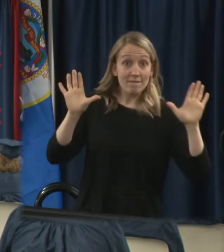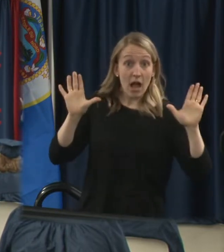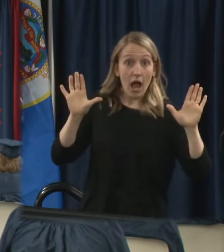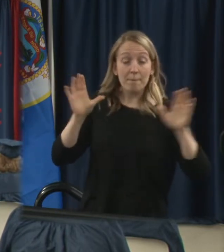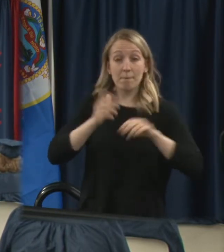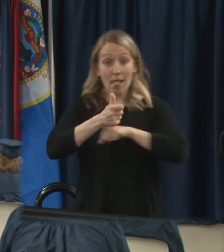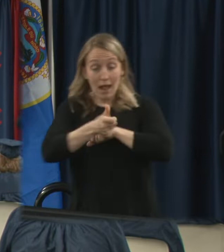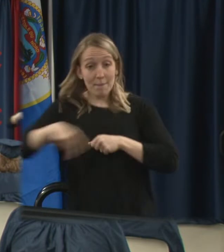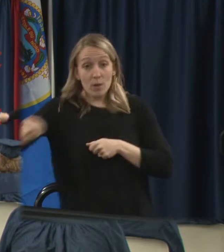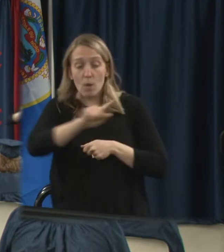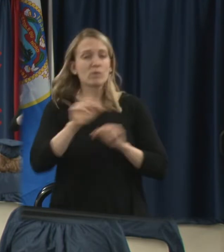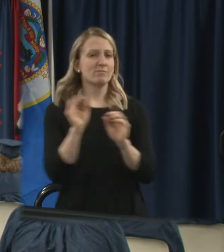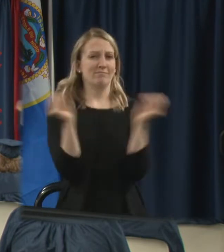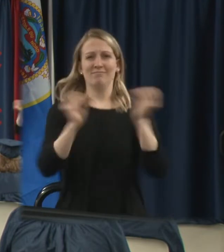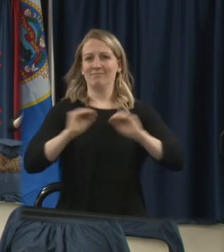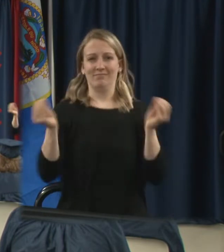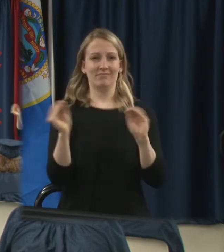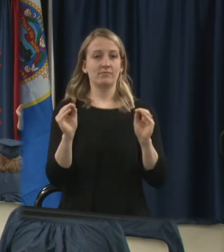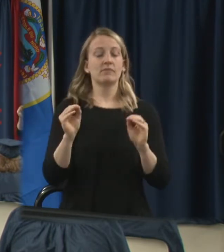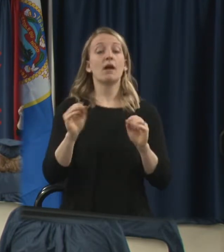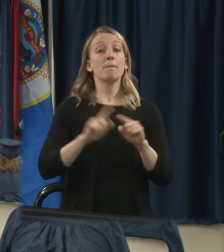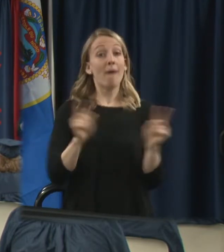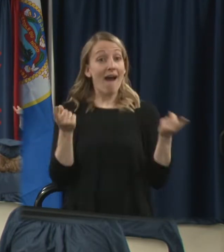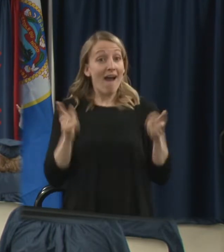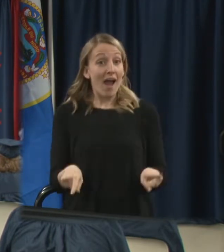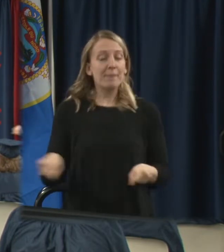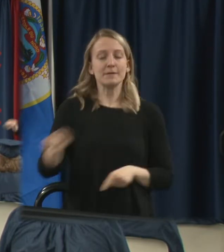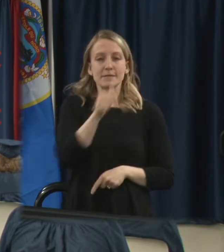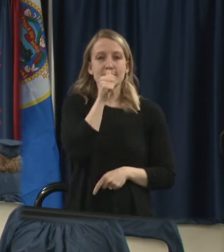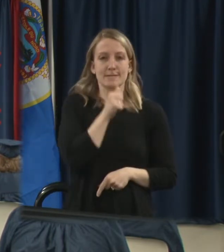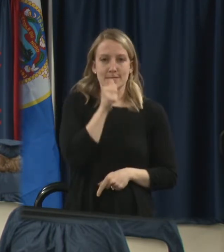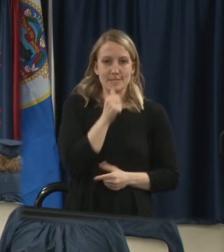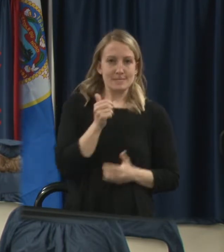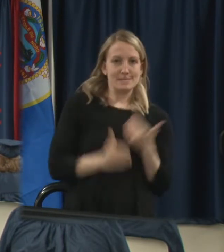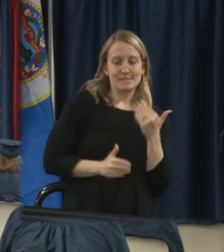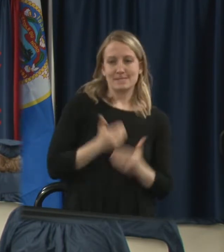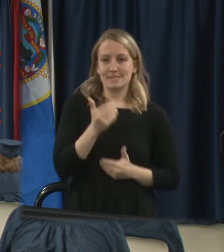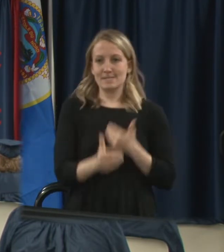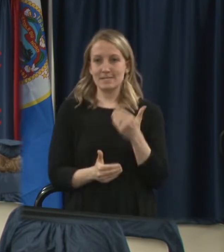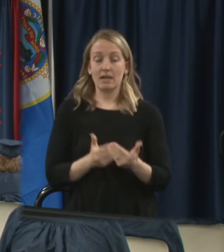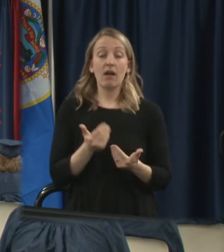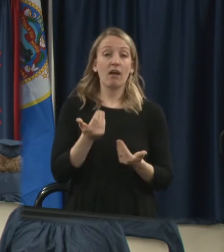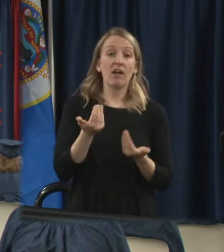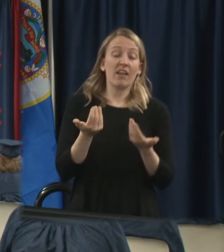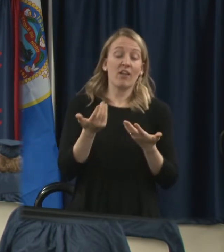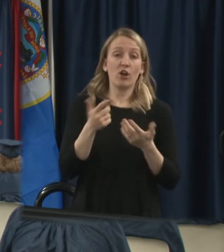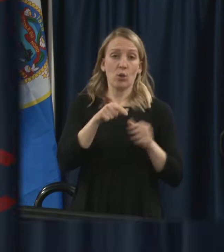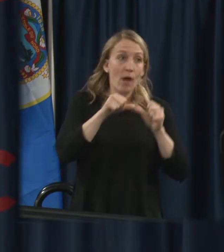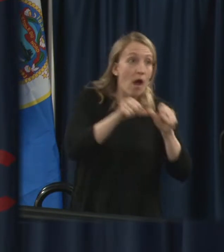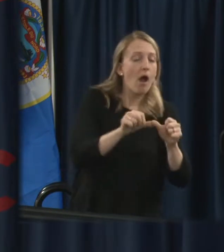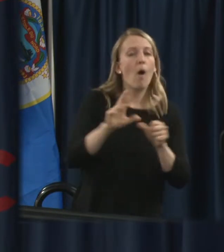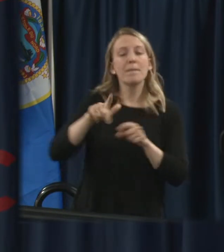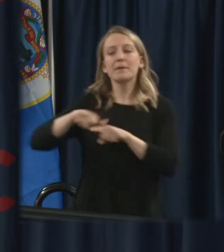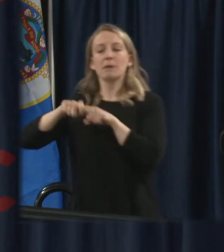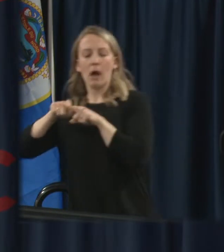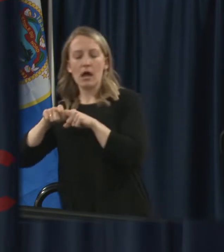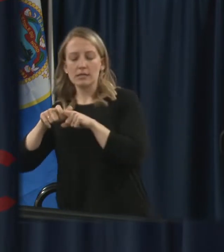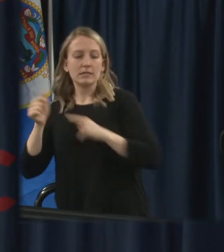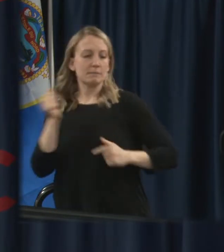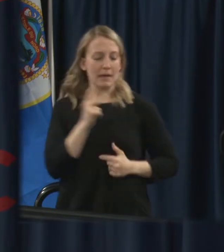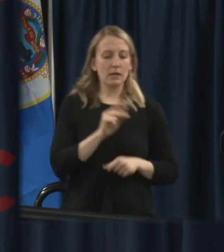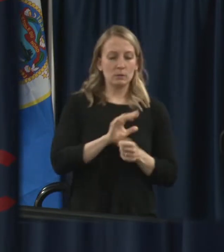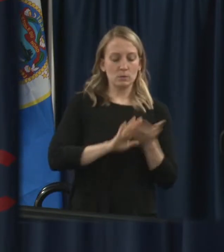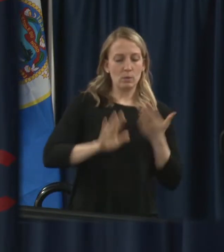chosen to give up. But you pushed through. Either you took a stop and came back, or you never stopped at all. And